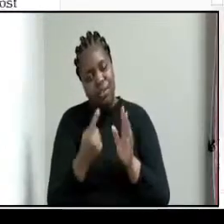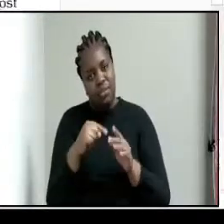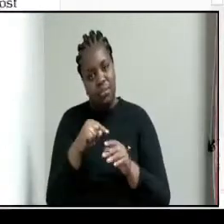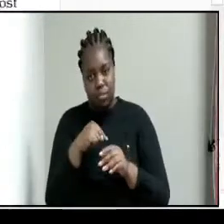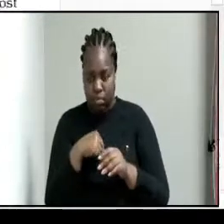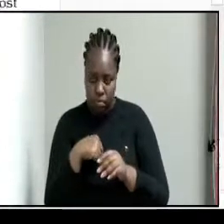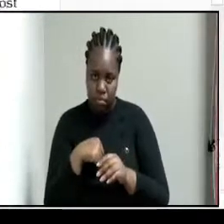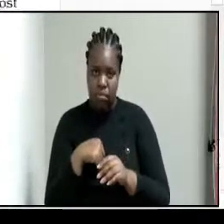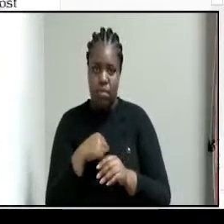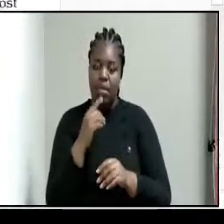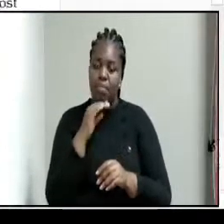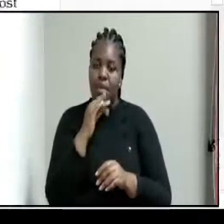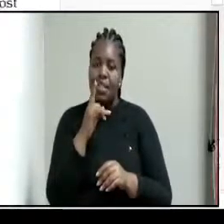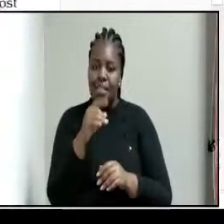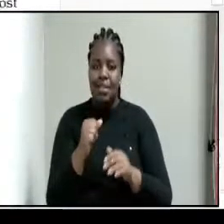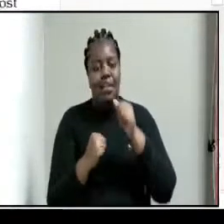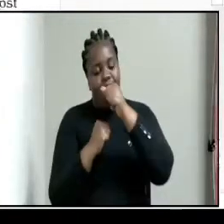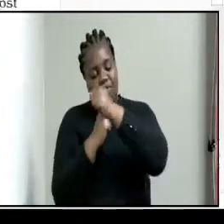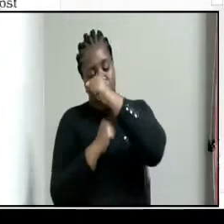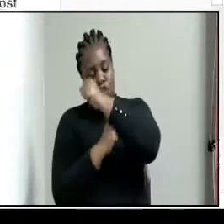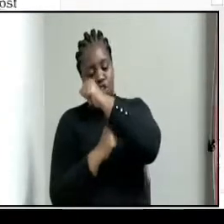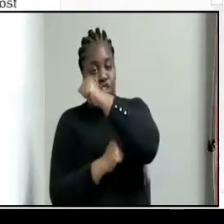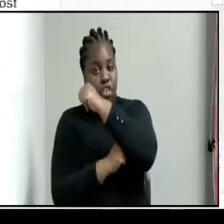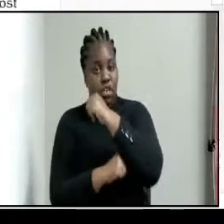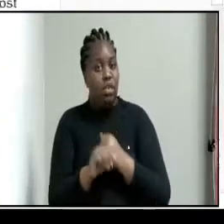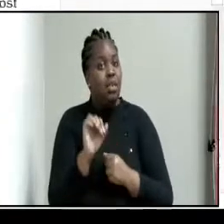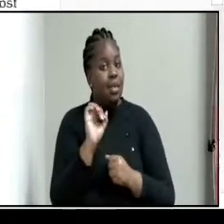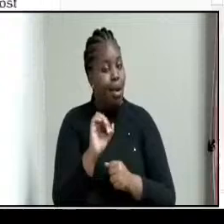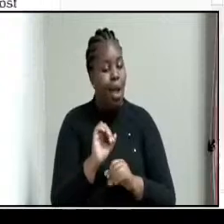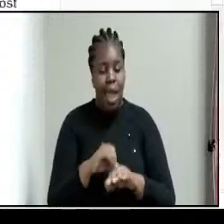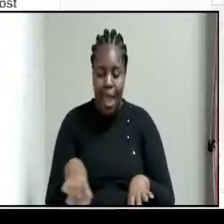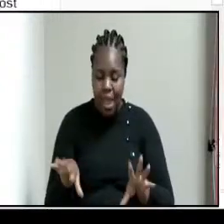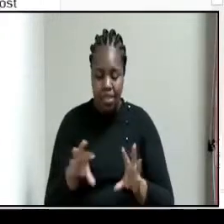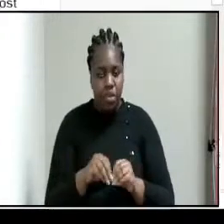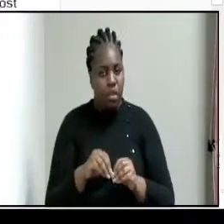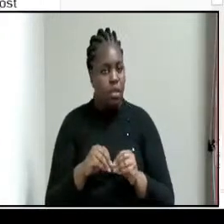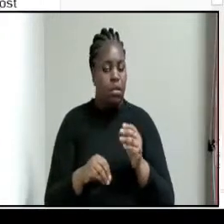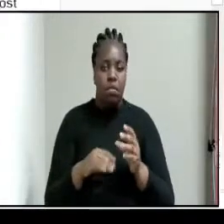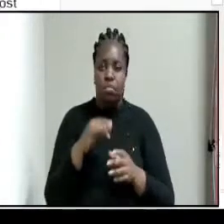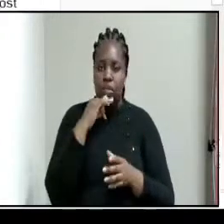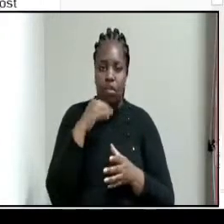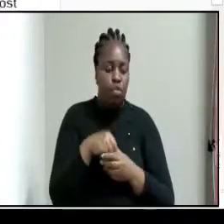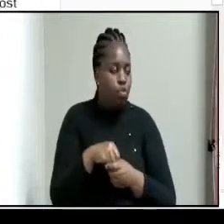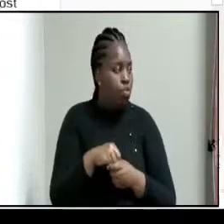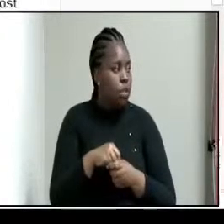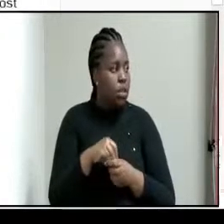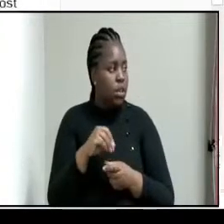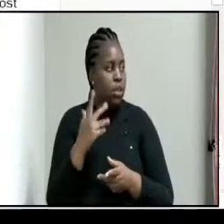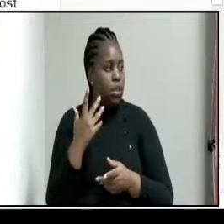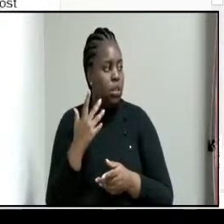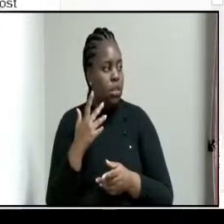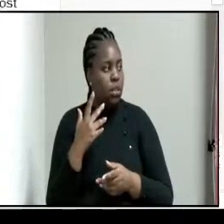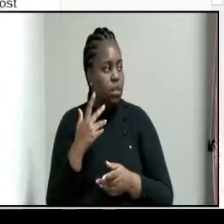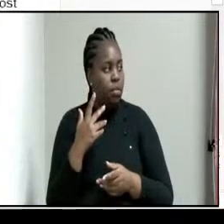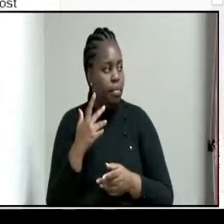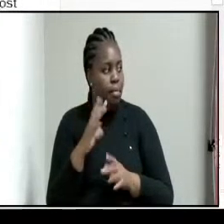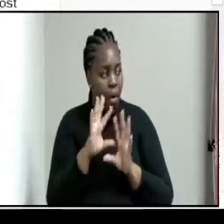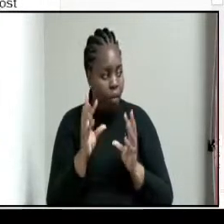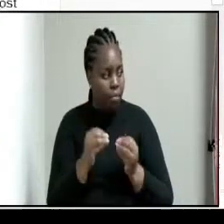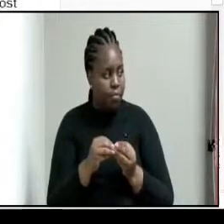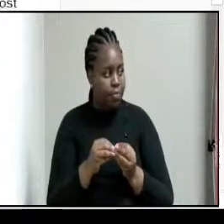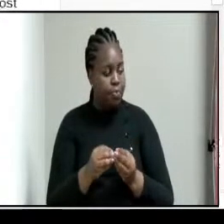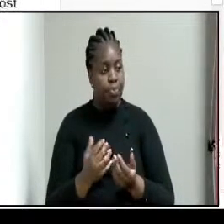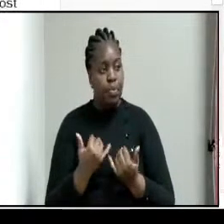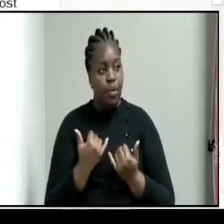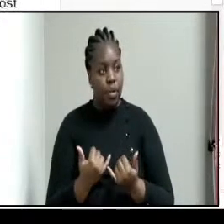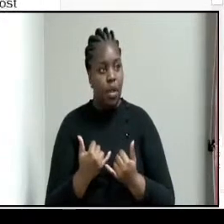democracy. So it is the foundation of, almost everything, including, of course, the entrenched Bill of Rights, as it were. Now,